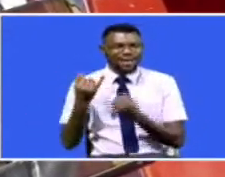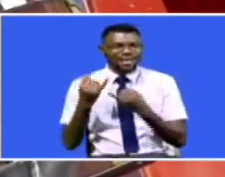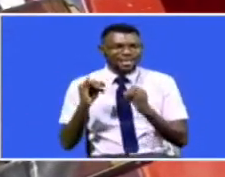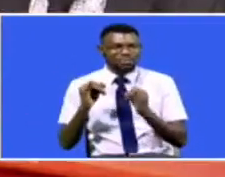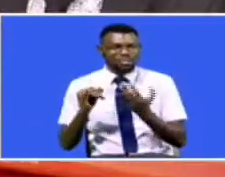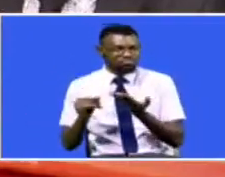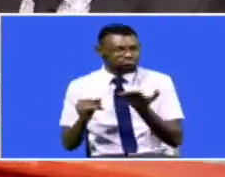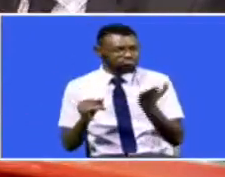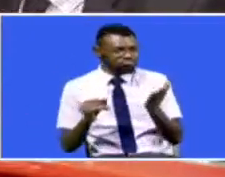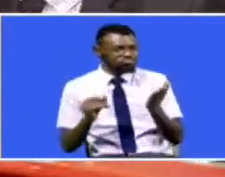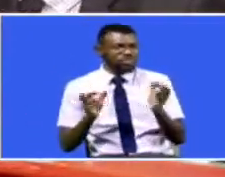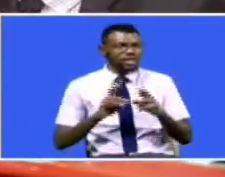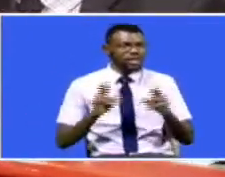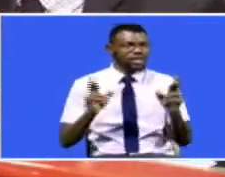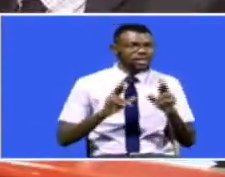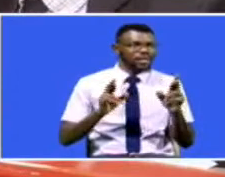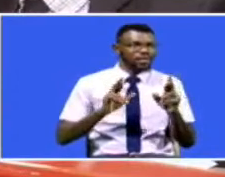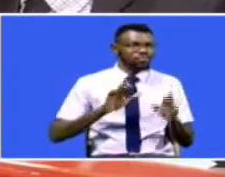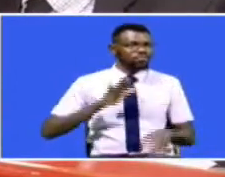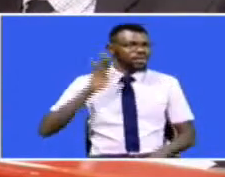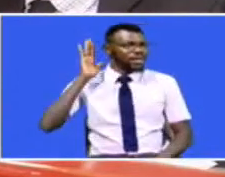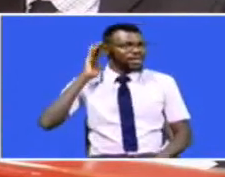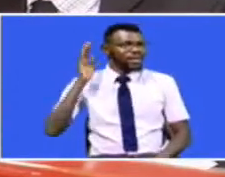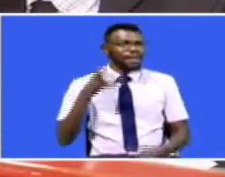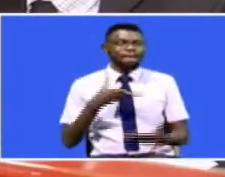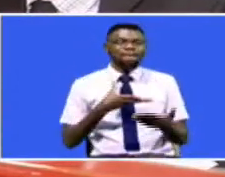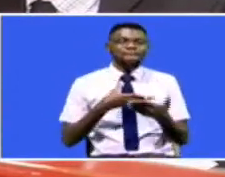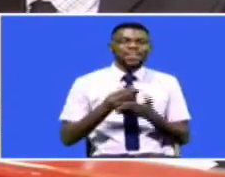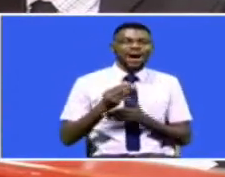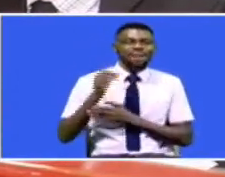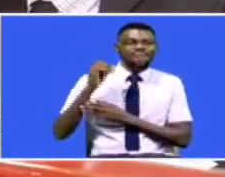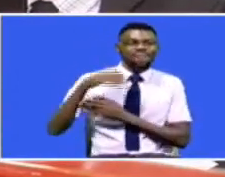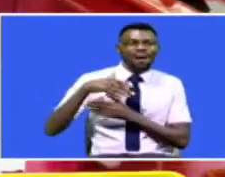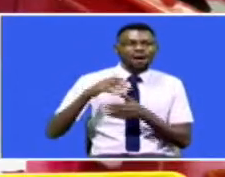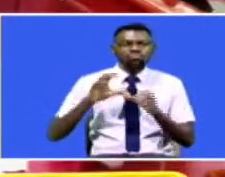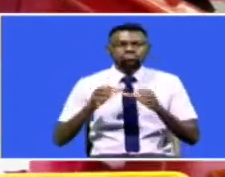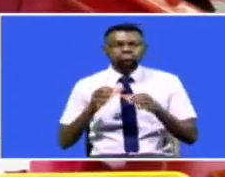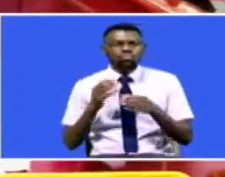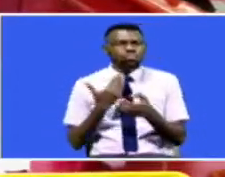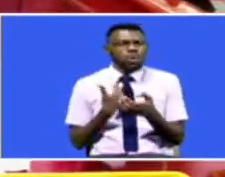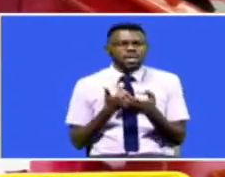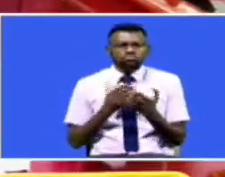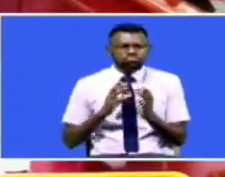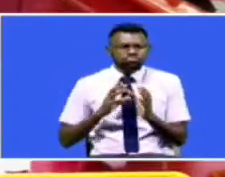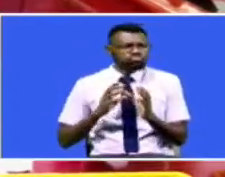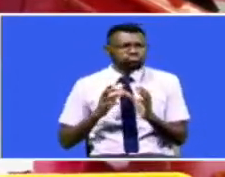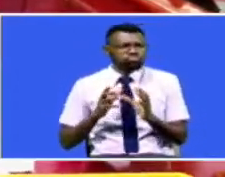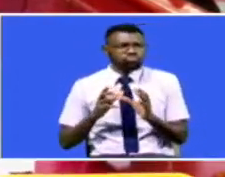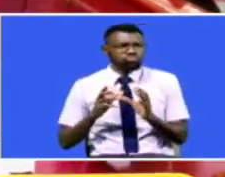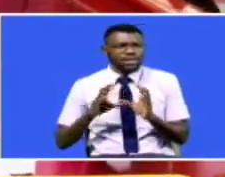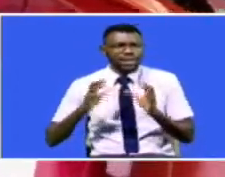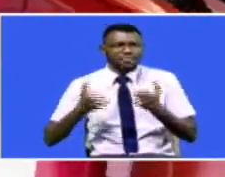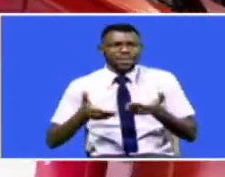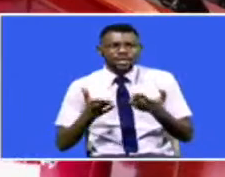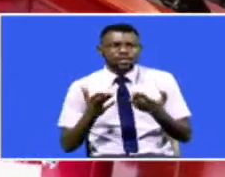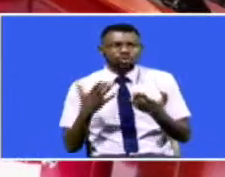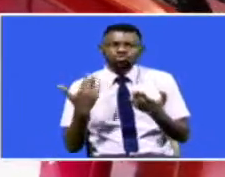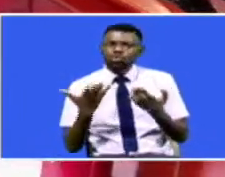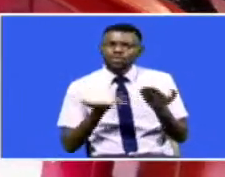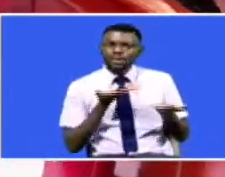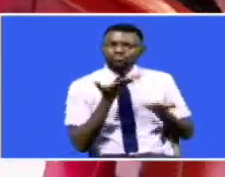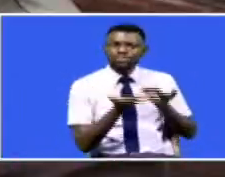all set to hear from Rabai Power, with the committee having asked the company to file different documents to inform its